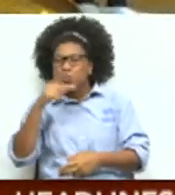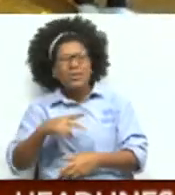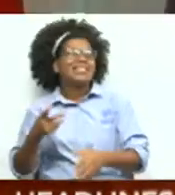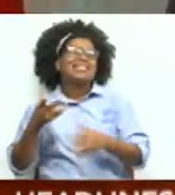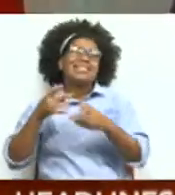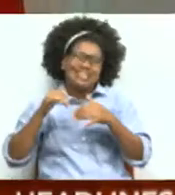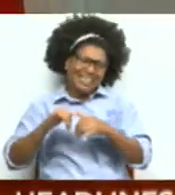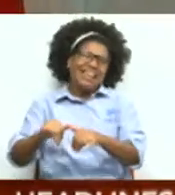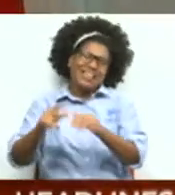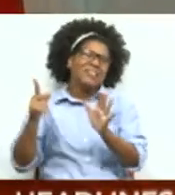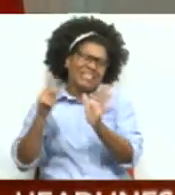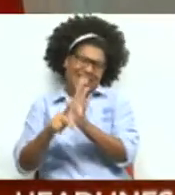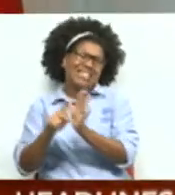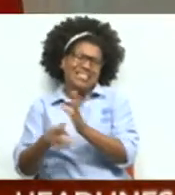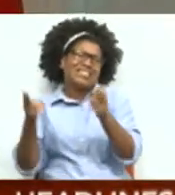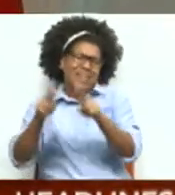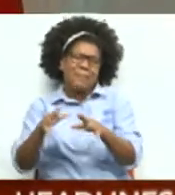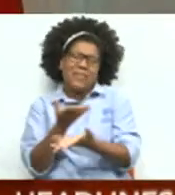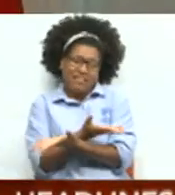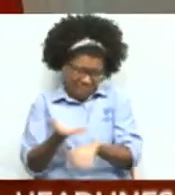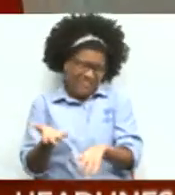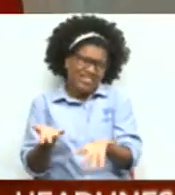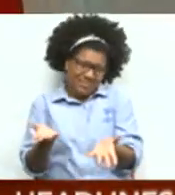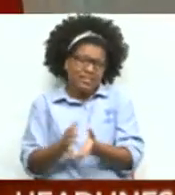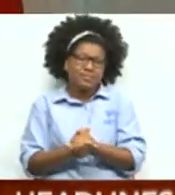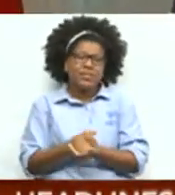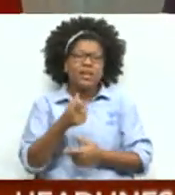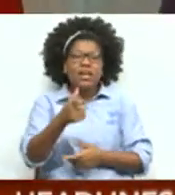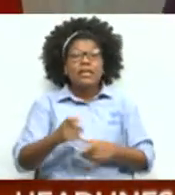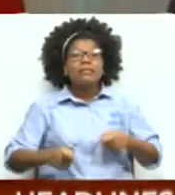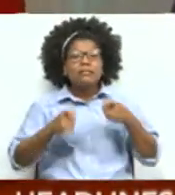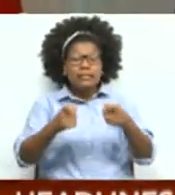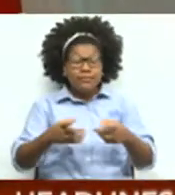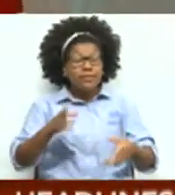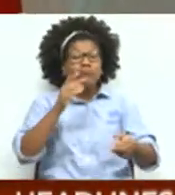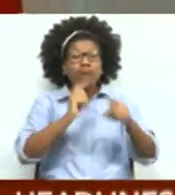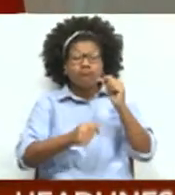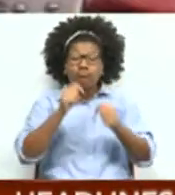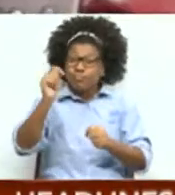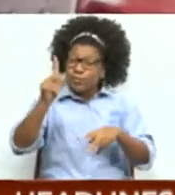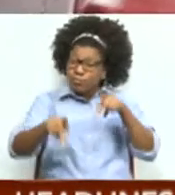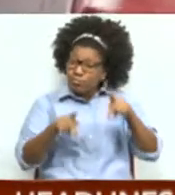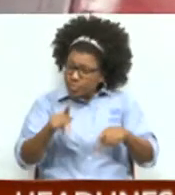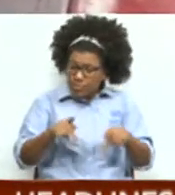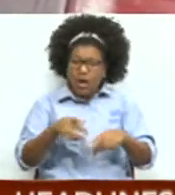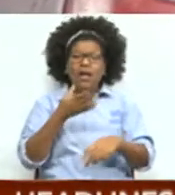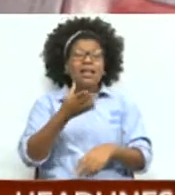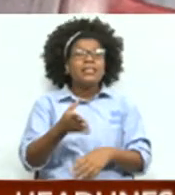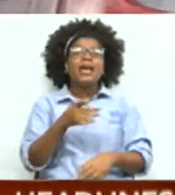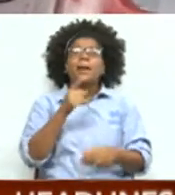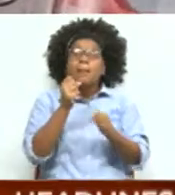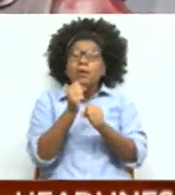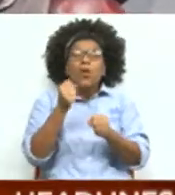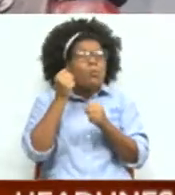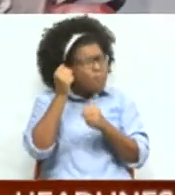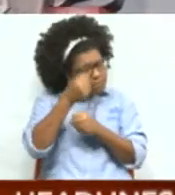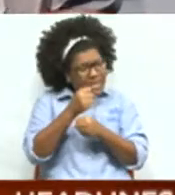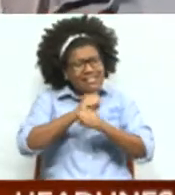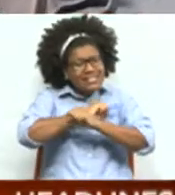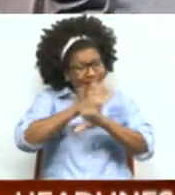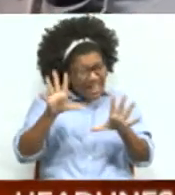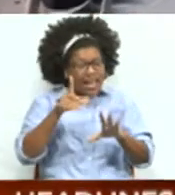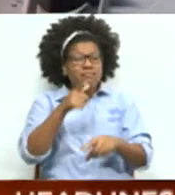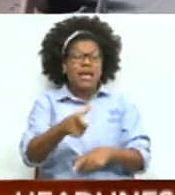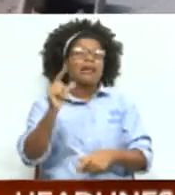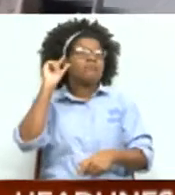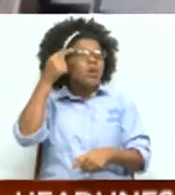that, the Prime Minister is giving the nation the assurance that the state is working to both identify and extract these weapons and